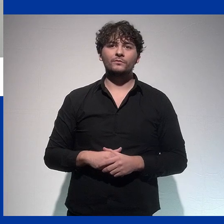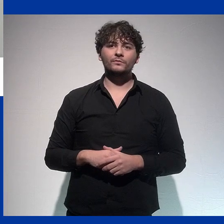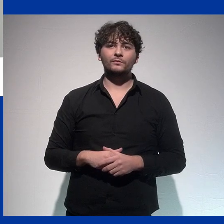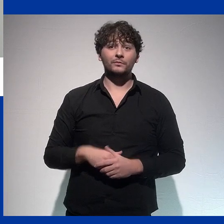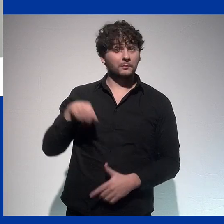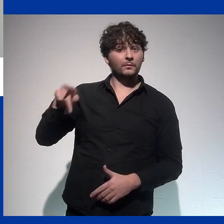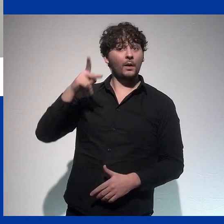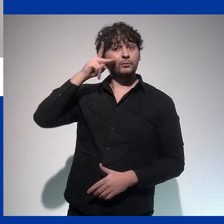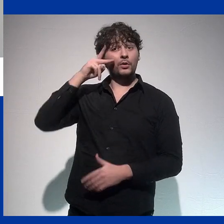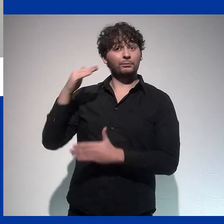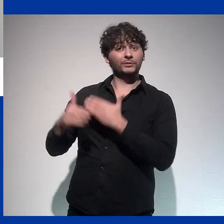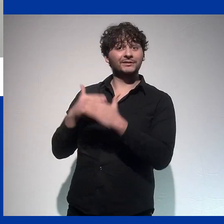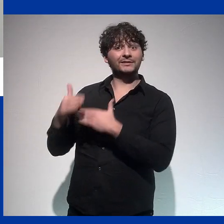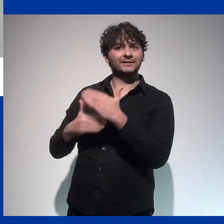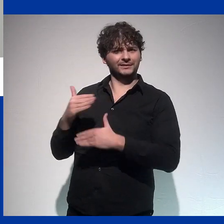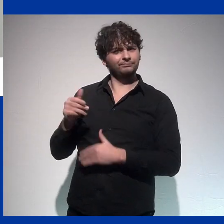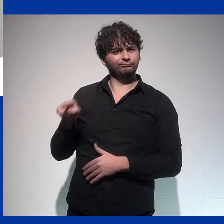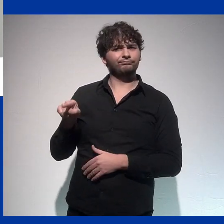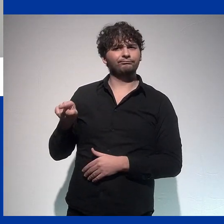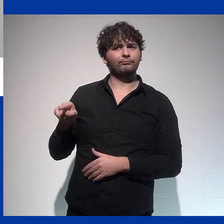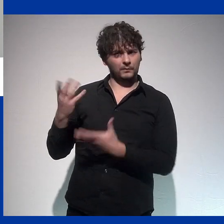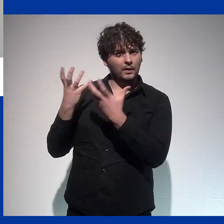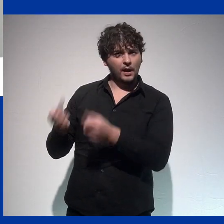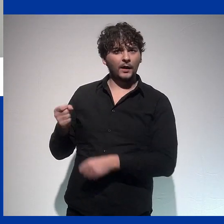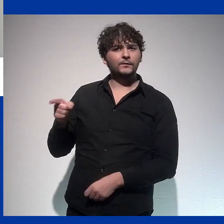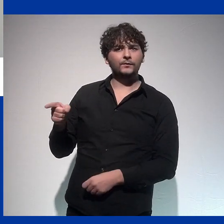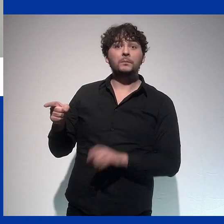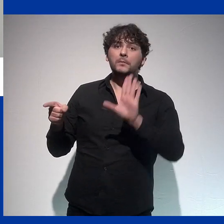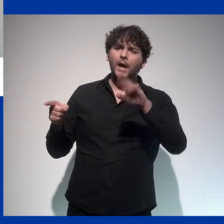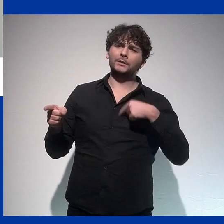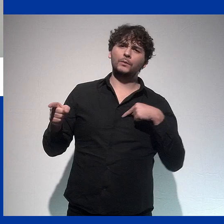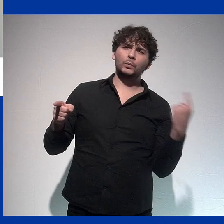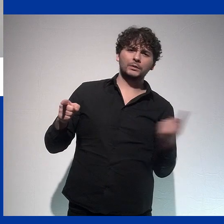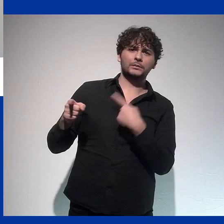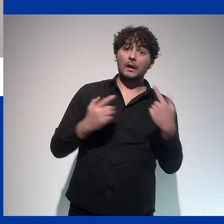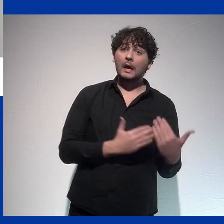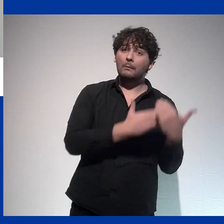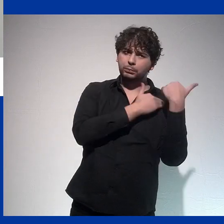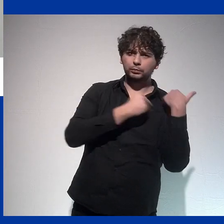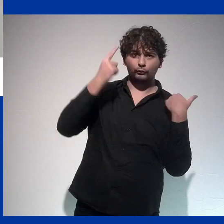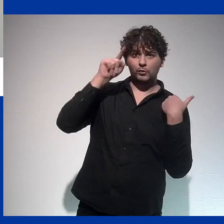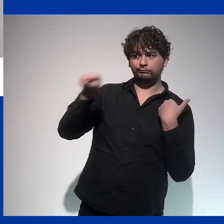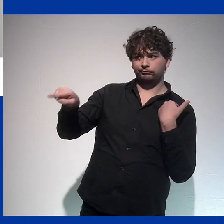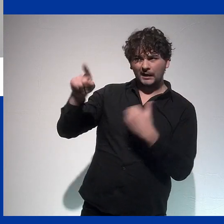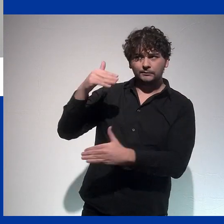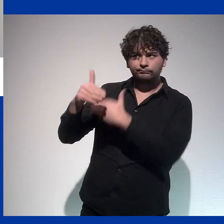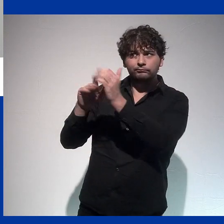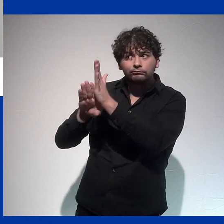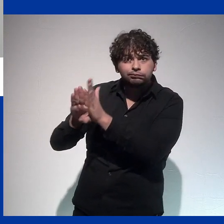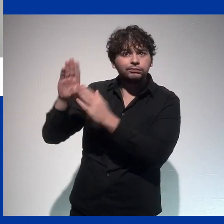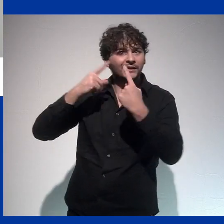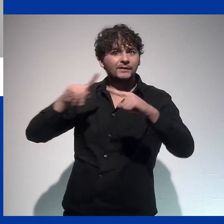objectives are set at European level, it is within our duty to nationalize these objectives and to develop national implementation tools and